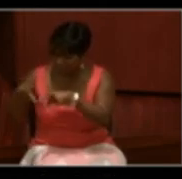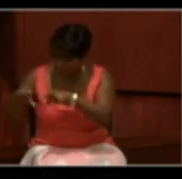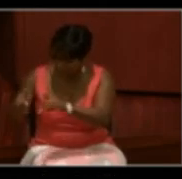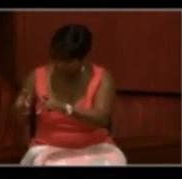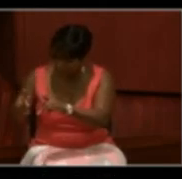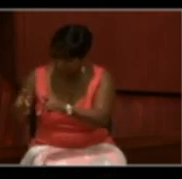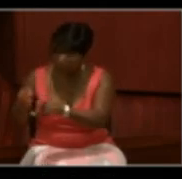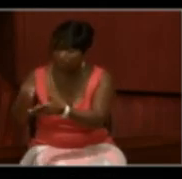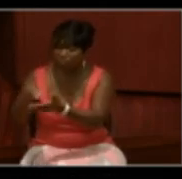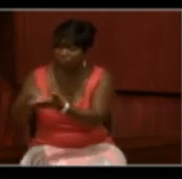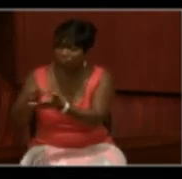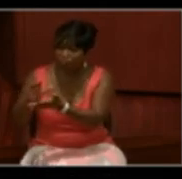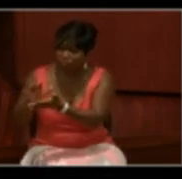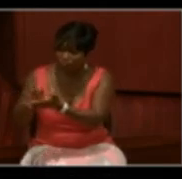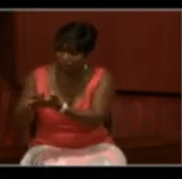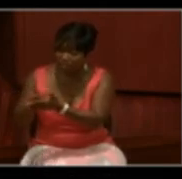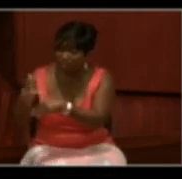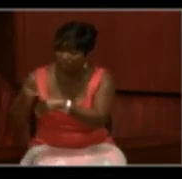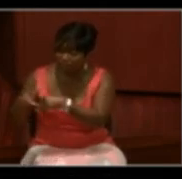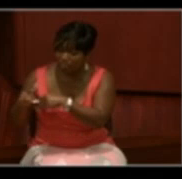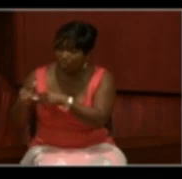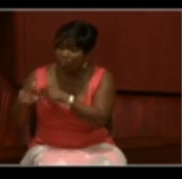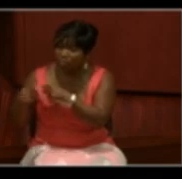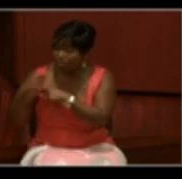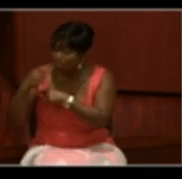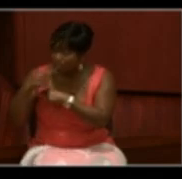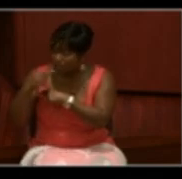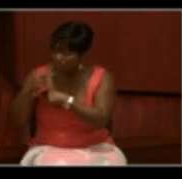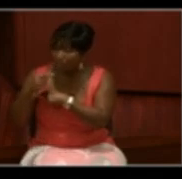to the public under conditions specified by the